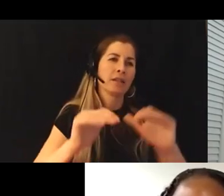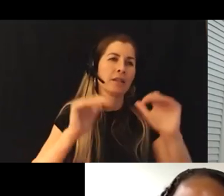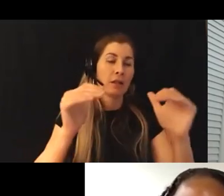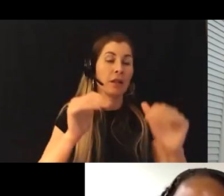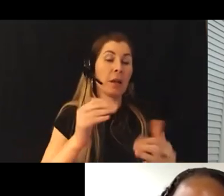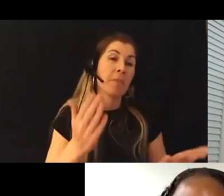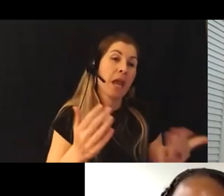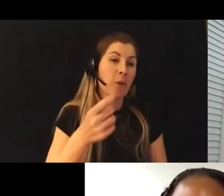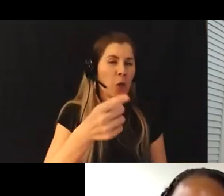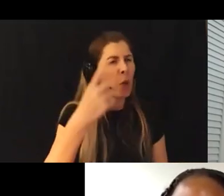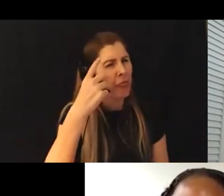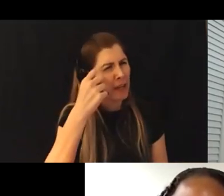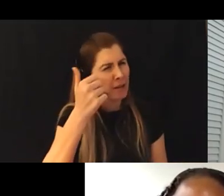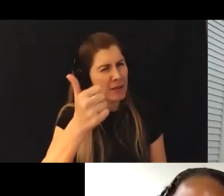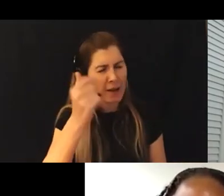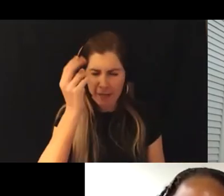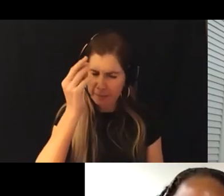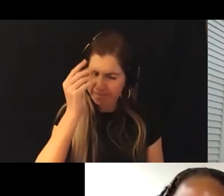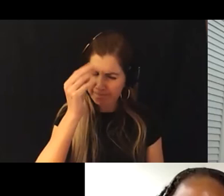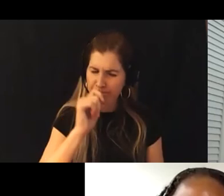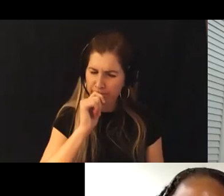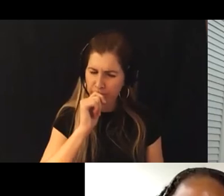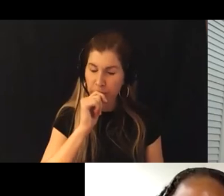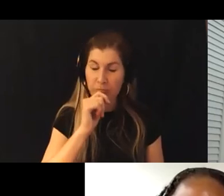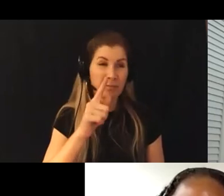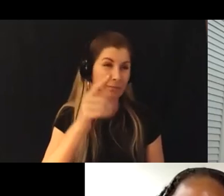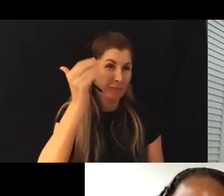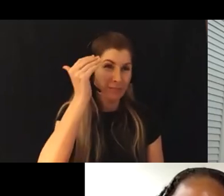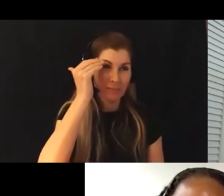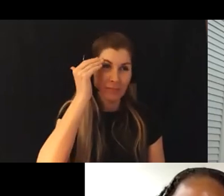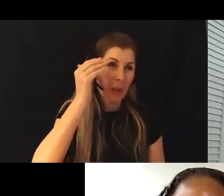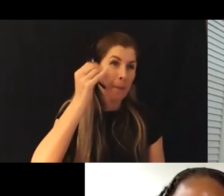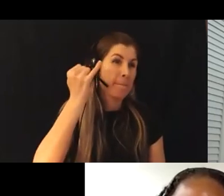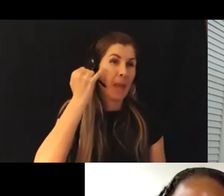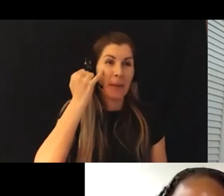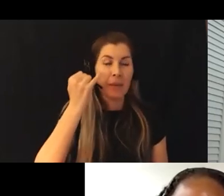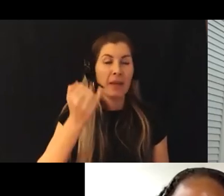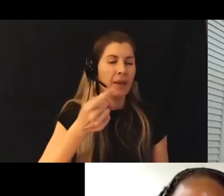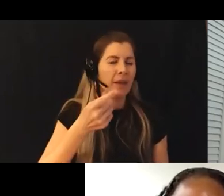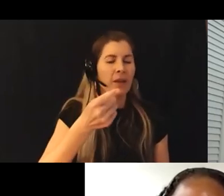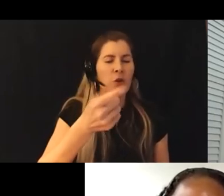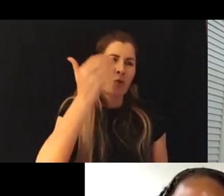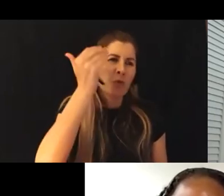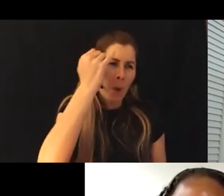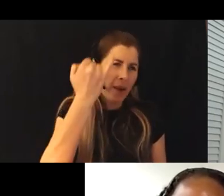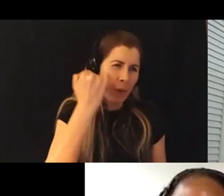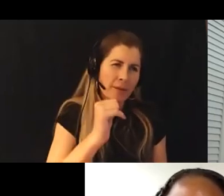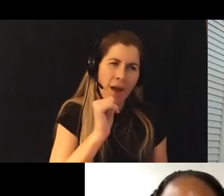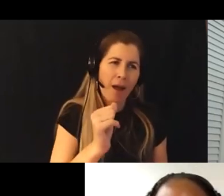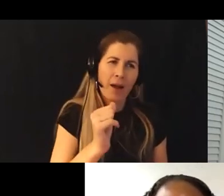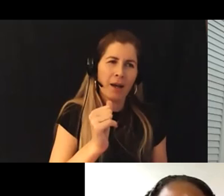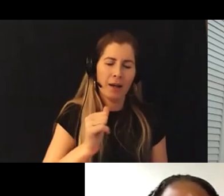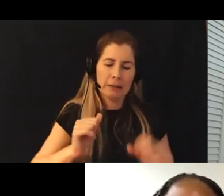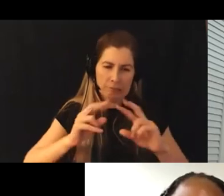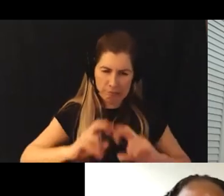little self-reflection and, you know, we know if we have not done any personal self-reflection on the best ways, because we know our art best